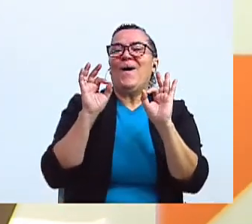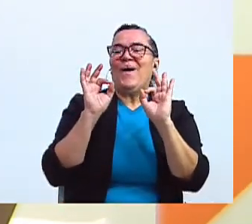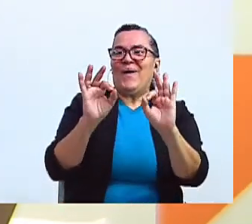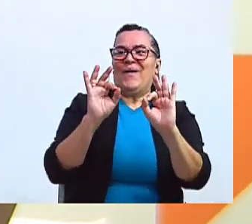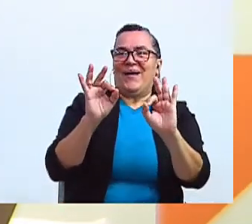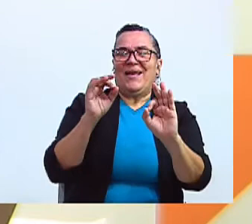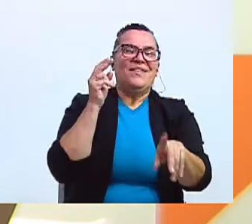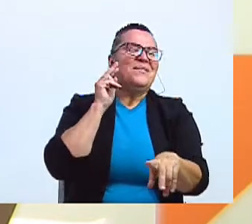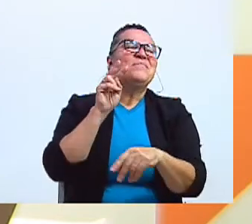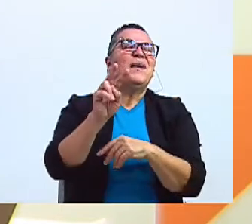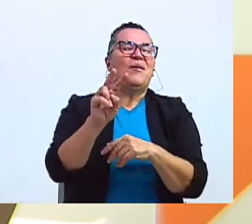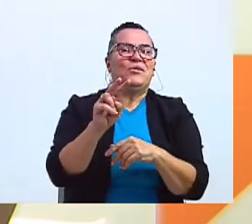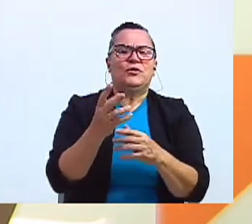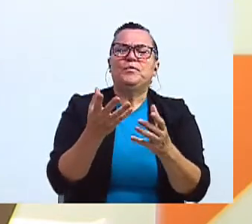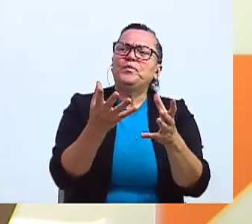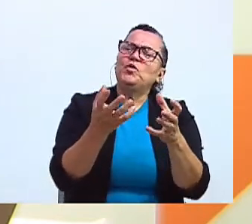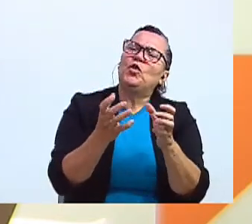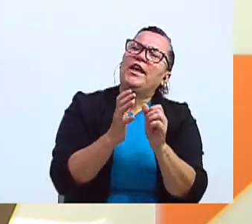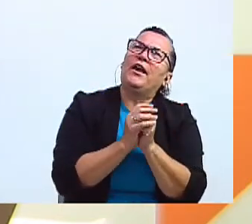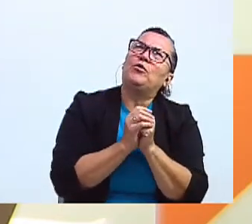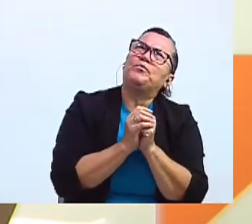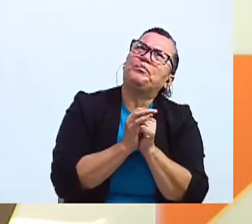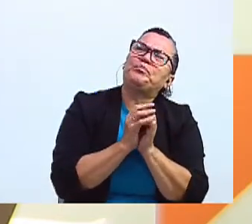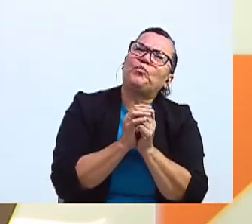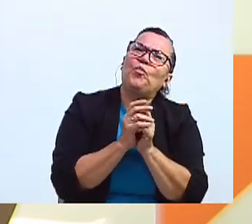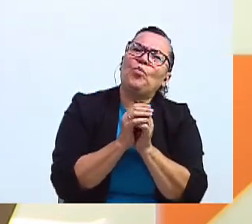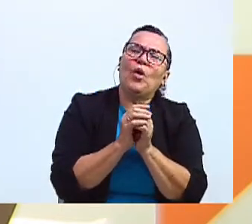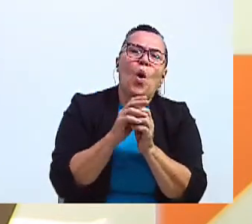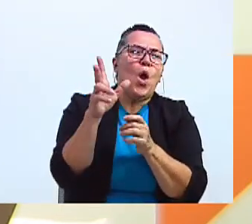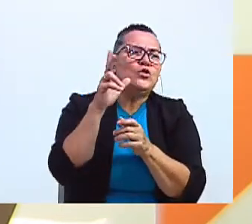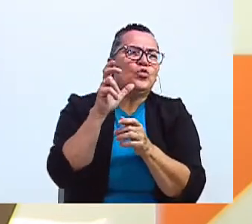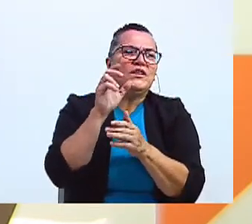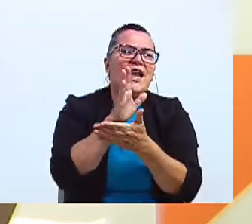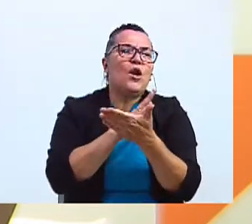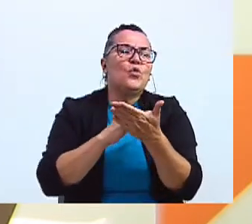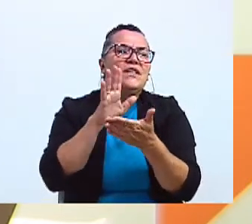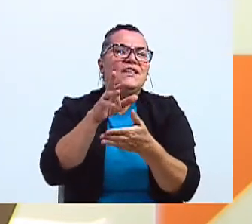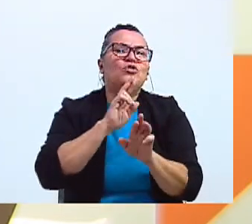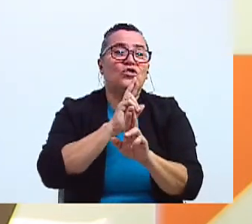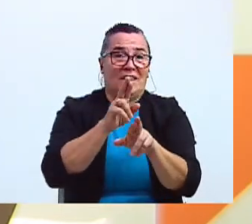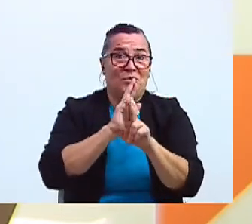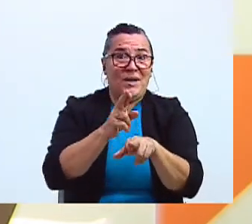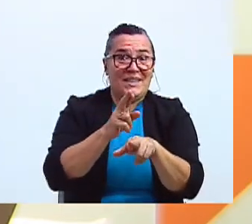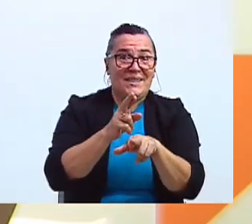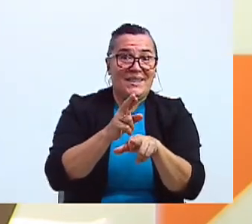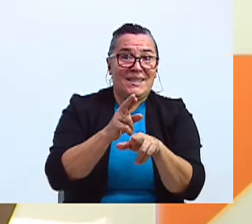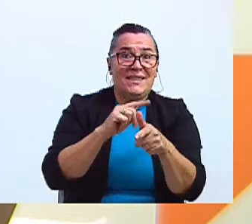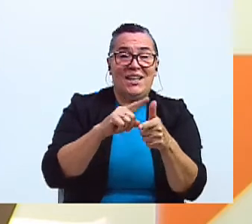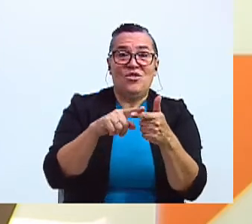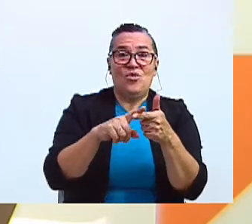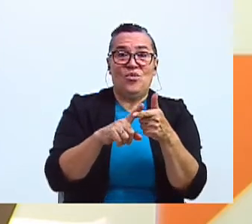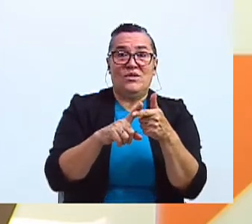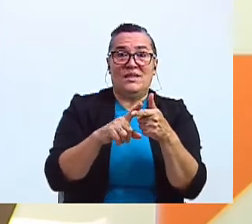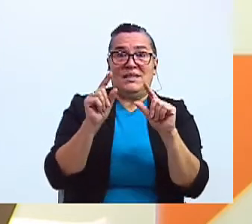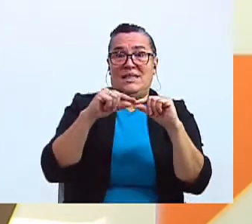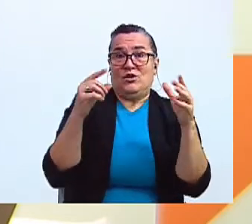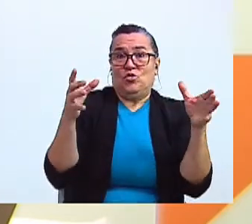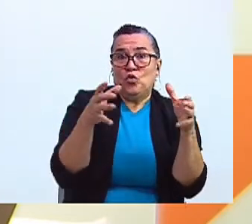see. I want to listen some of your answers, okay? Some of your